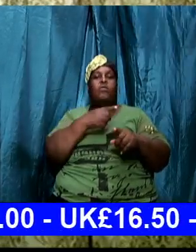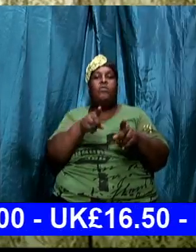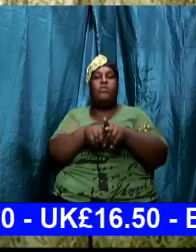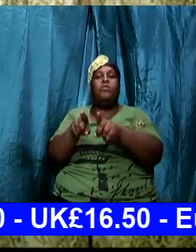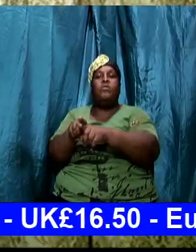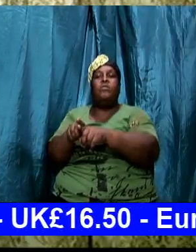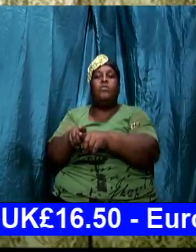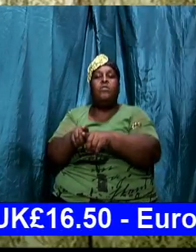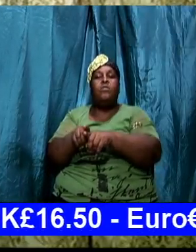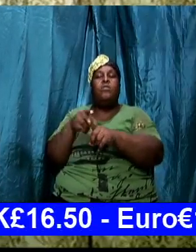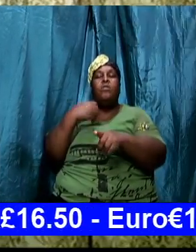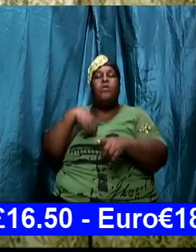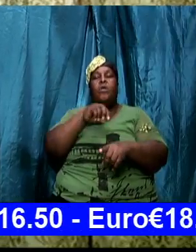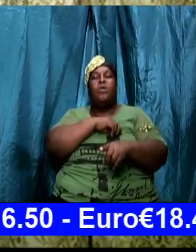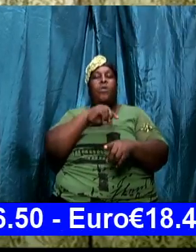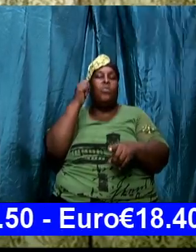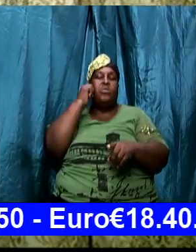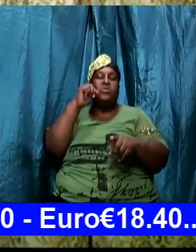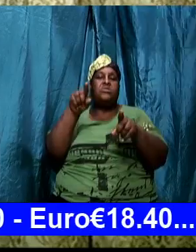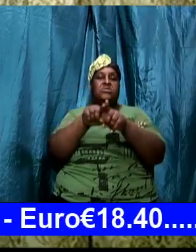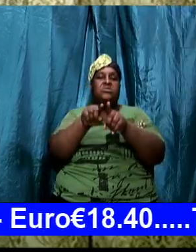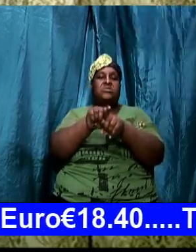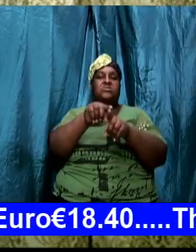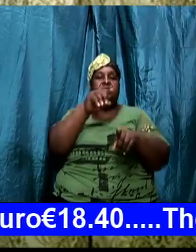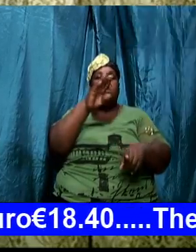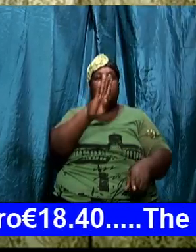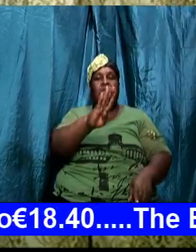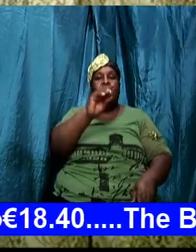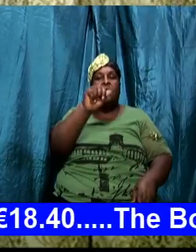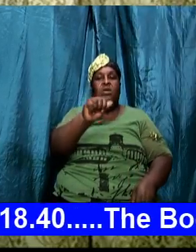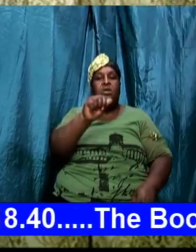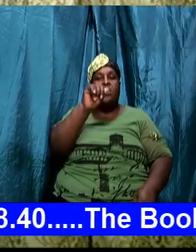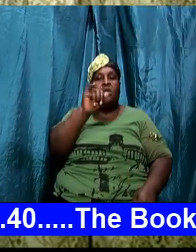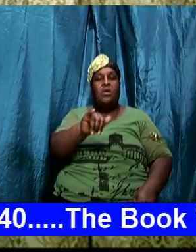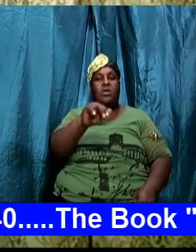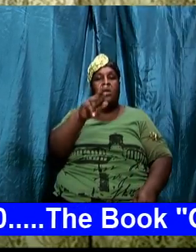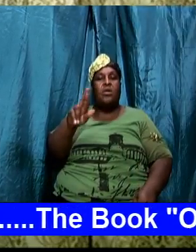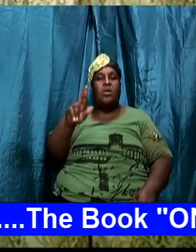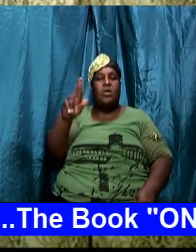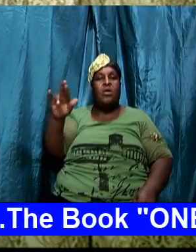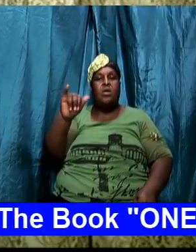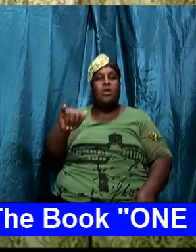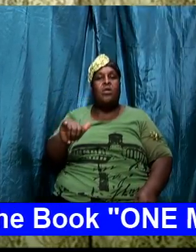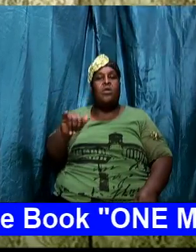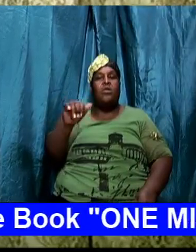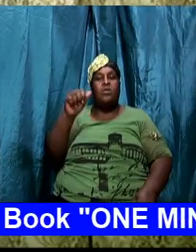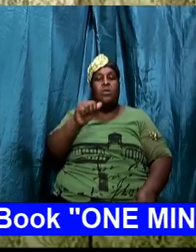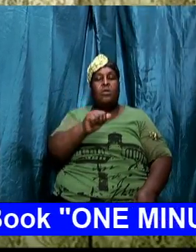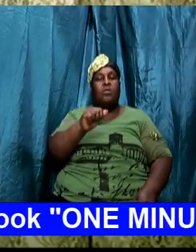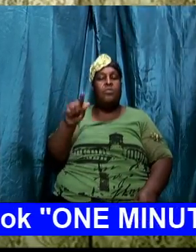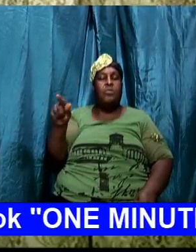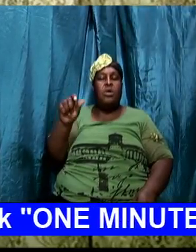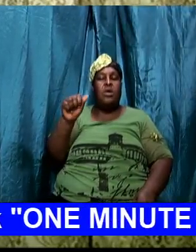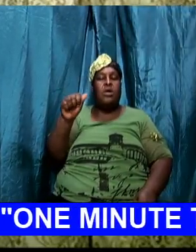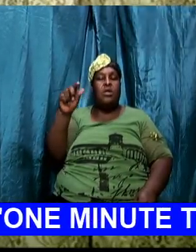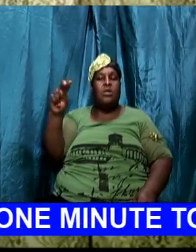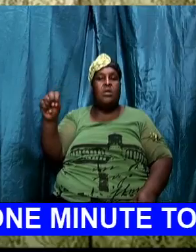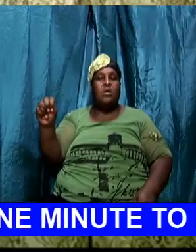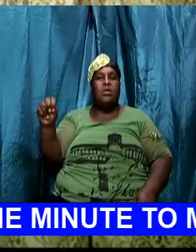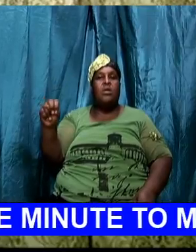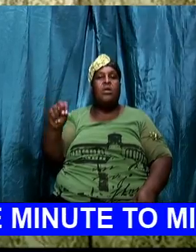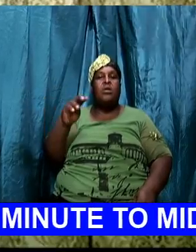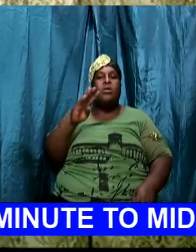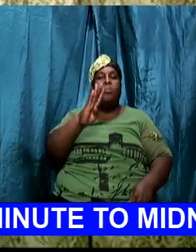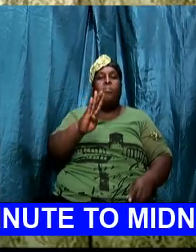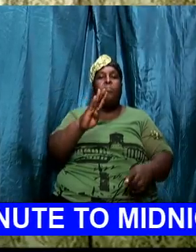our sister Kerrian Barrett. Amen. She did her book. It is running across the screen. You will see there in a